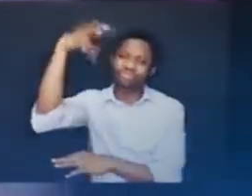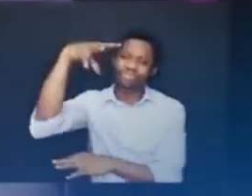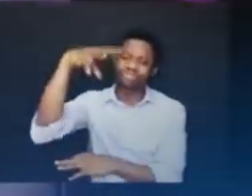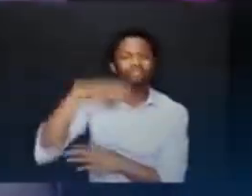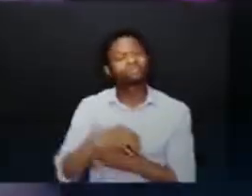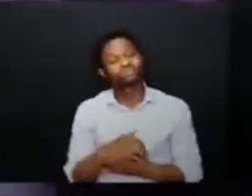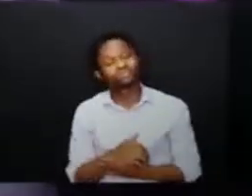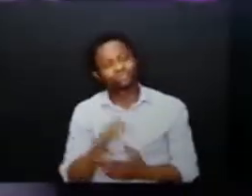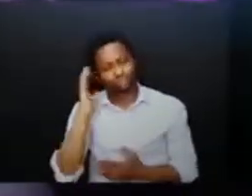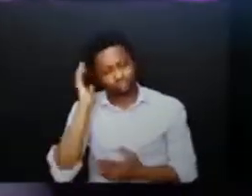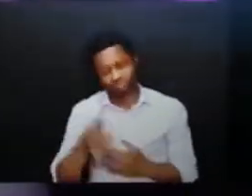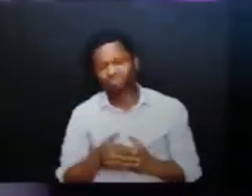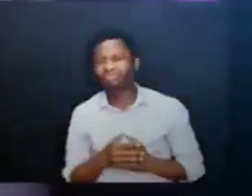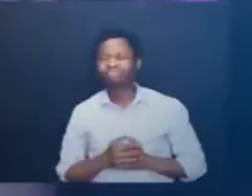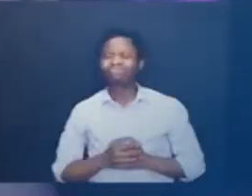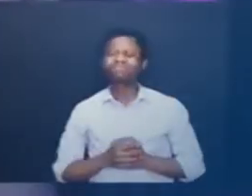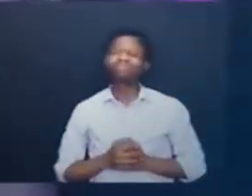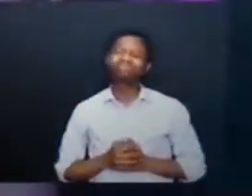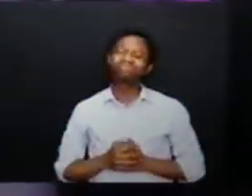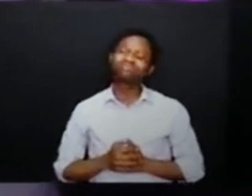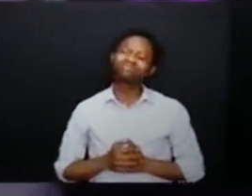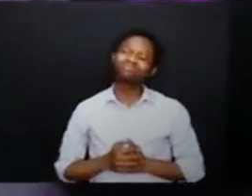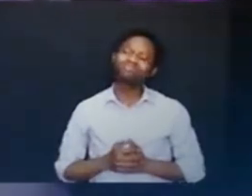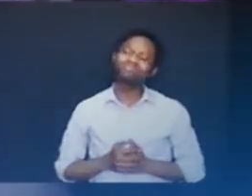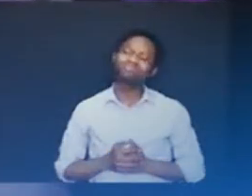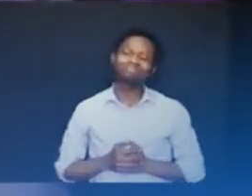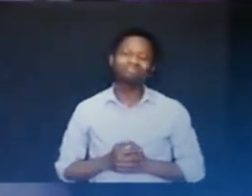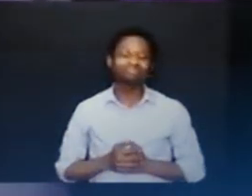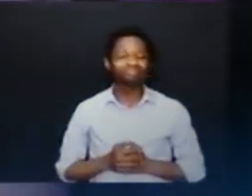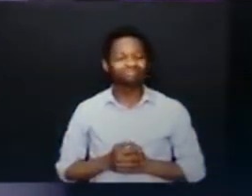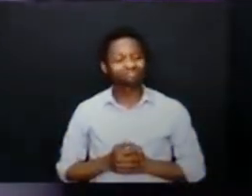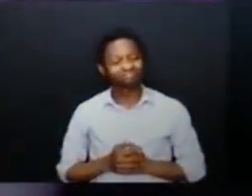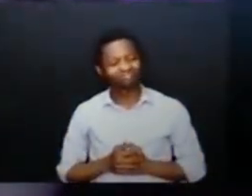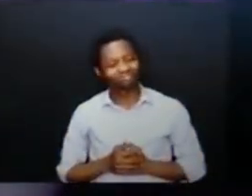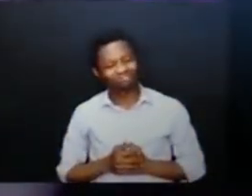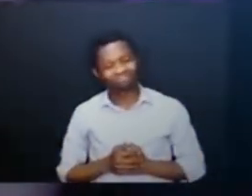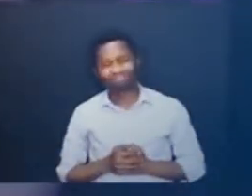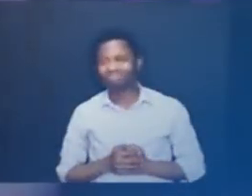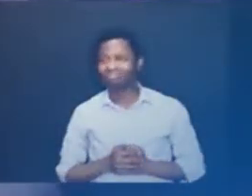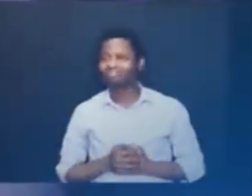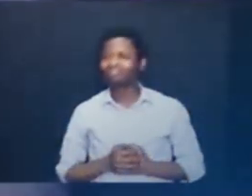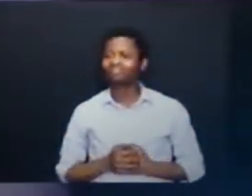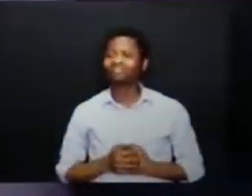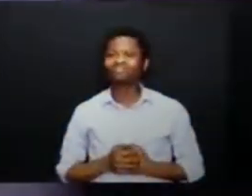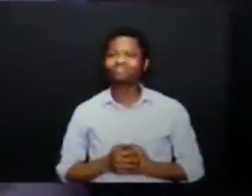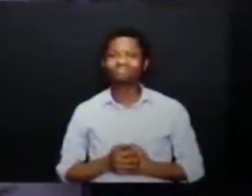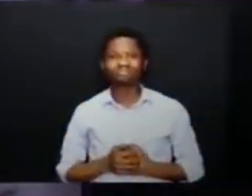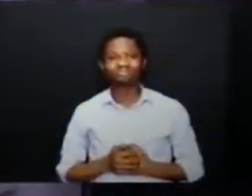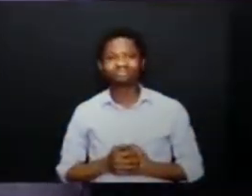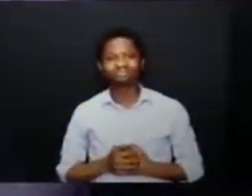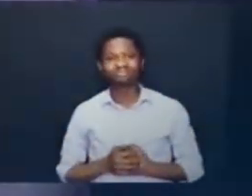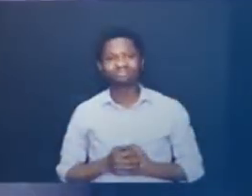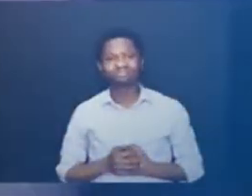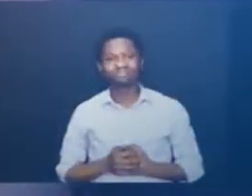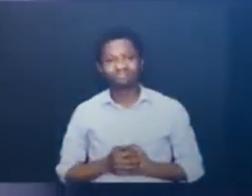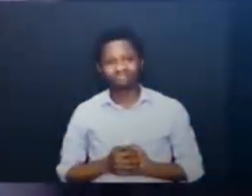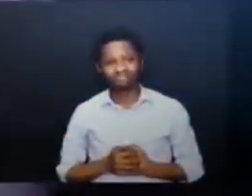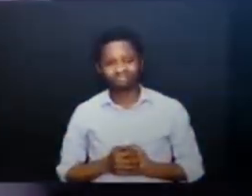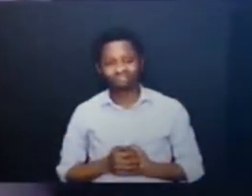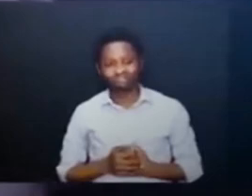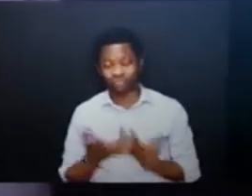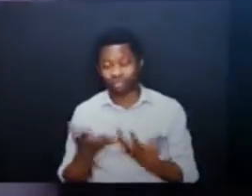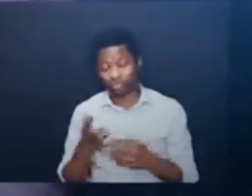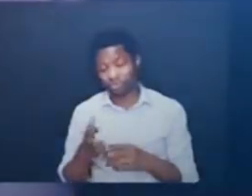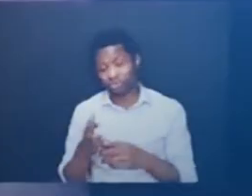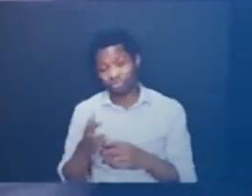no and obey ye. Now where you would turn edi say adichin and new beam say original. See, I want to call on